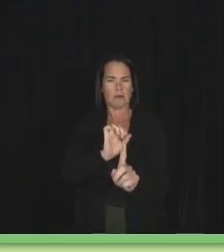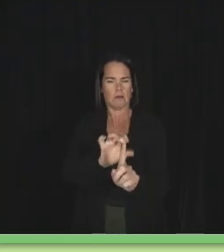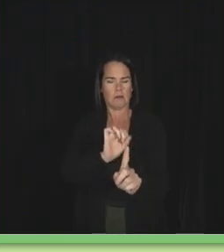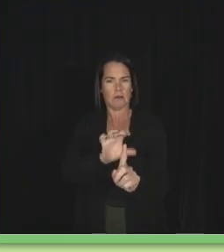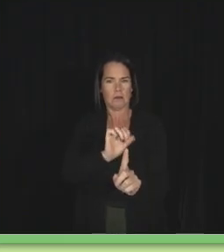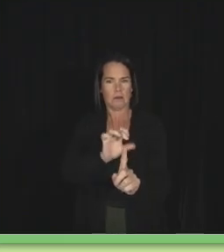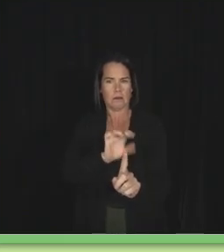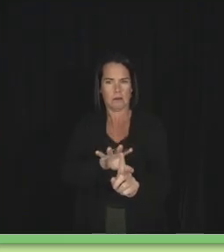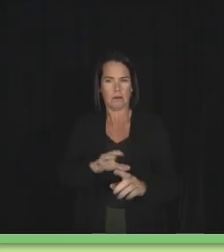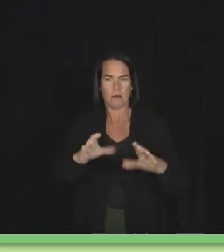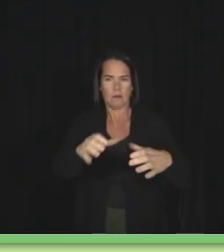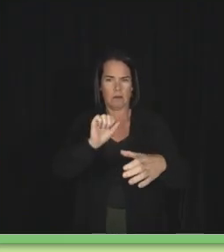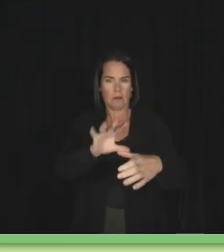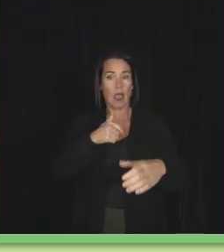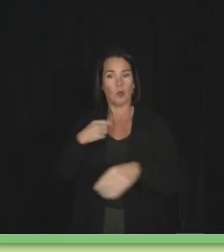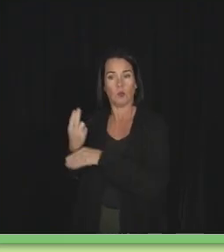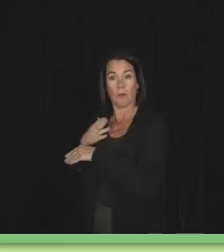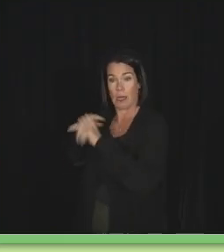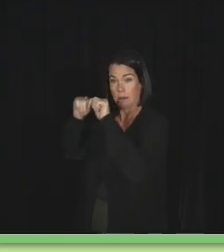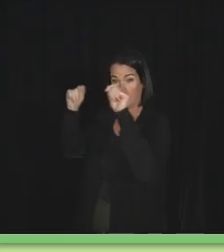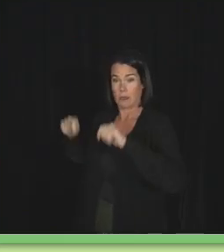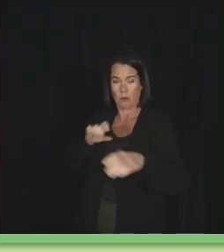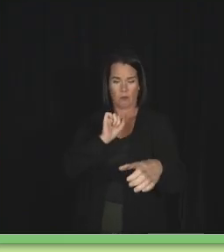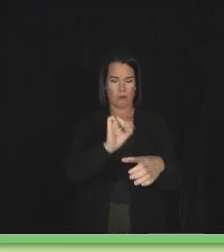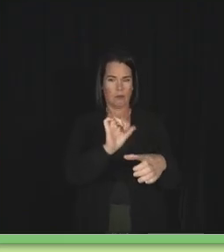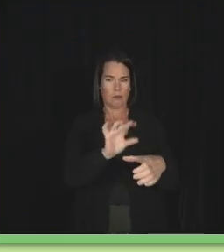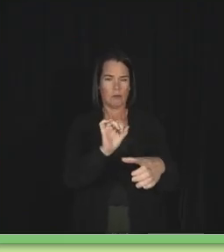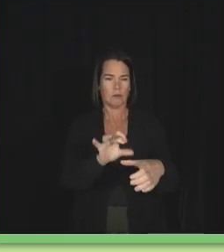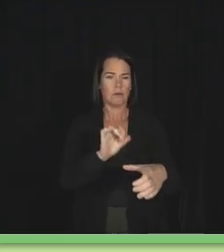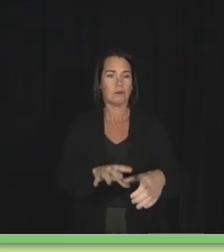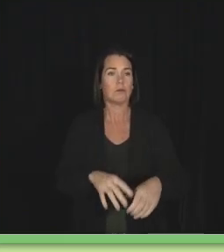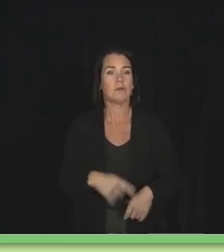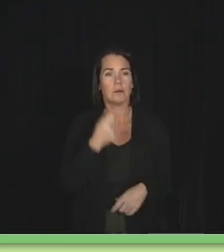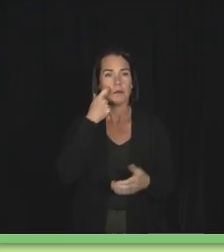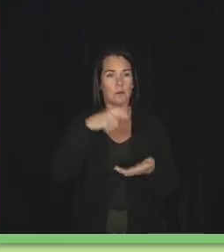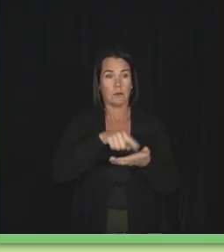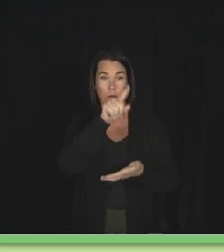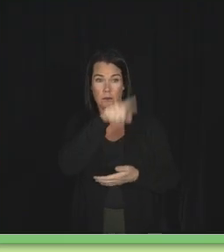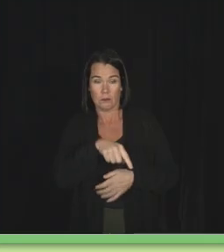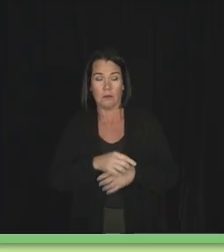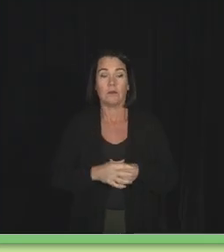using that template. So under the spec, you can see that